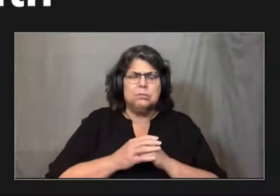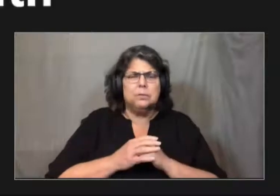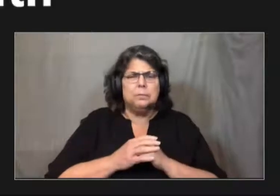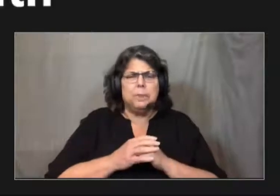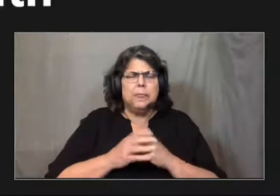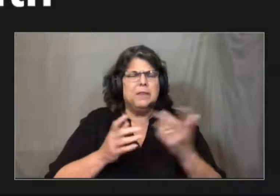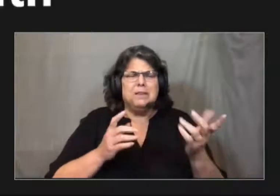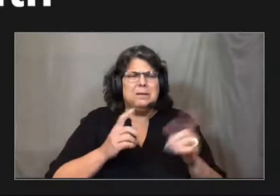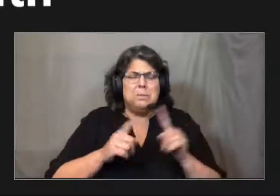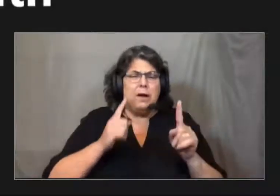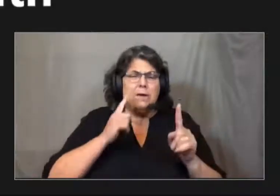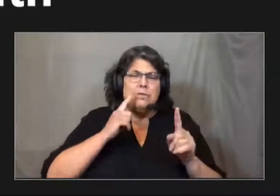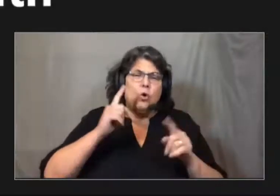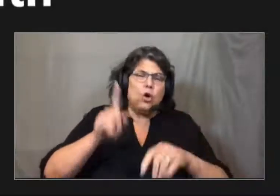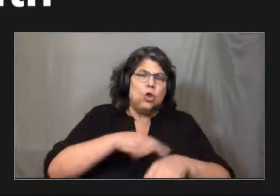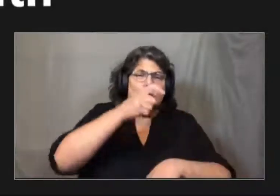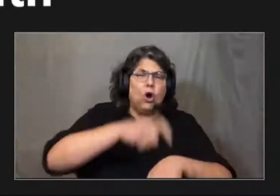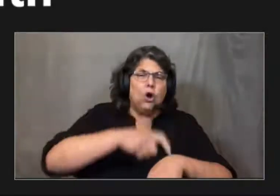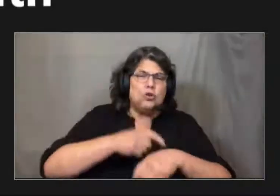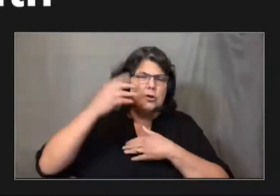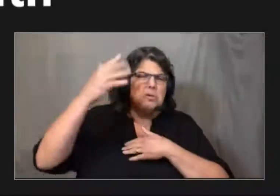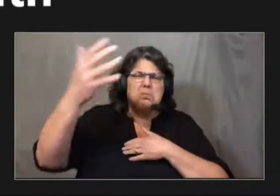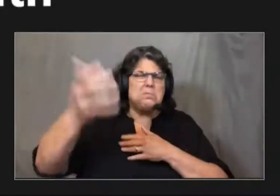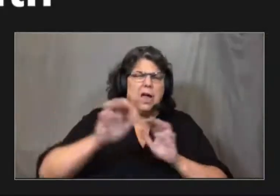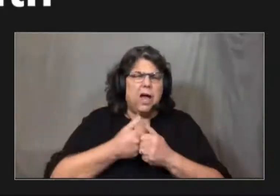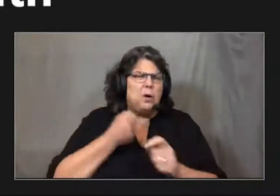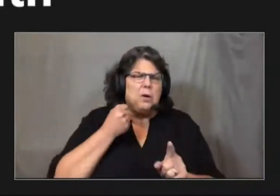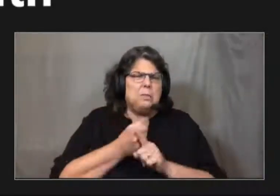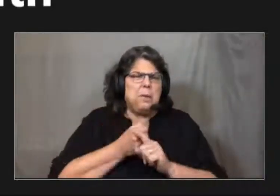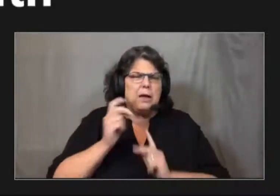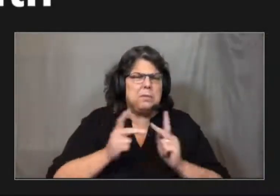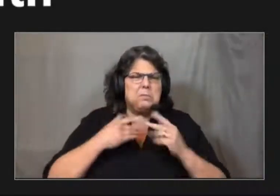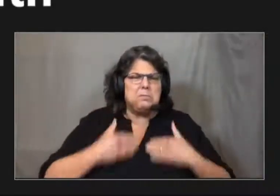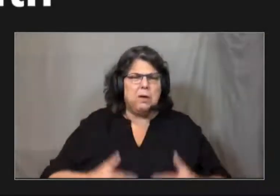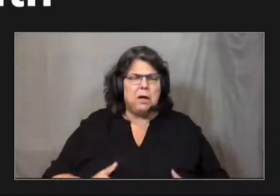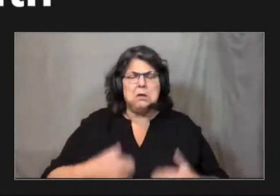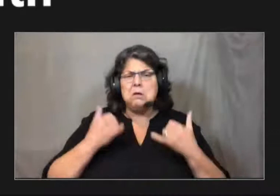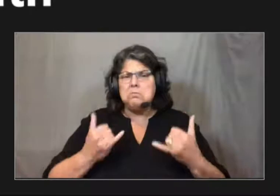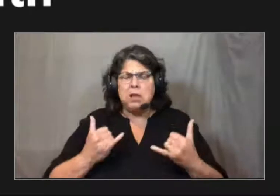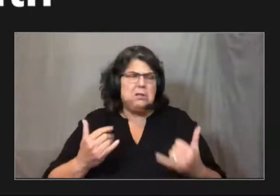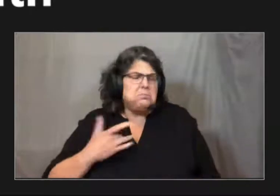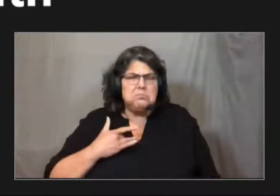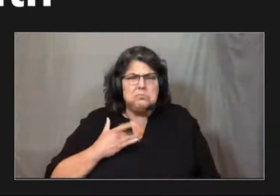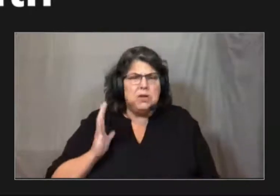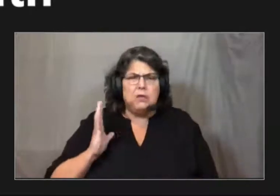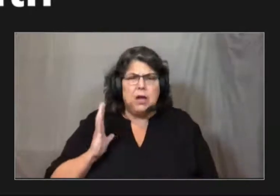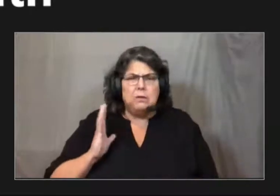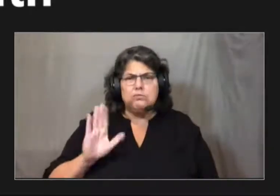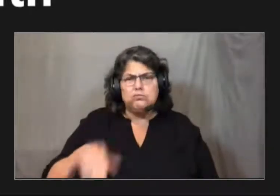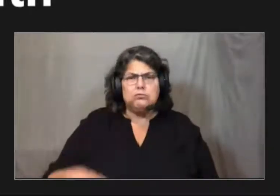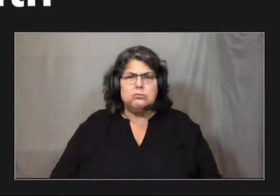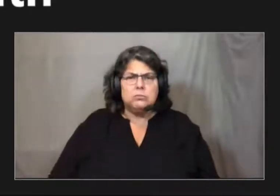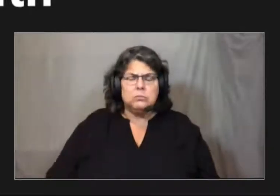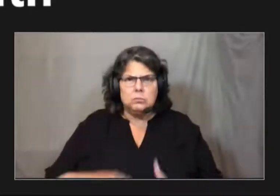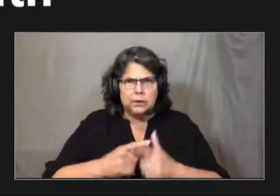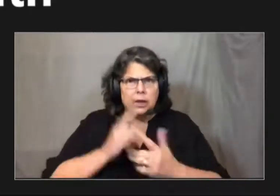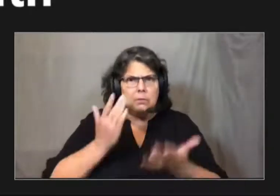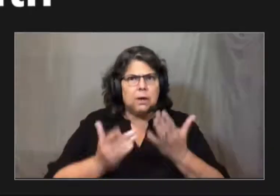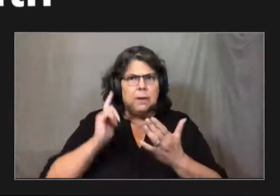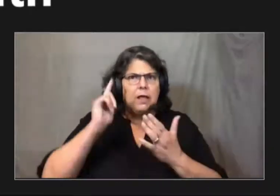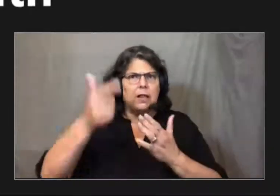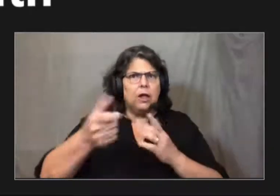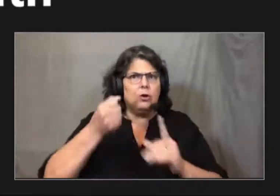long-term effects are for people who may feel fine during this time, but could get sick later on, and what